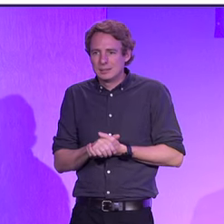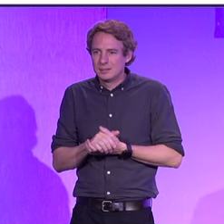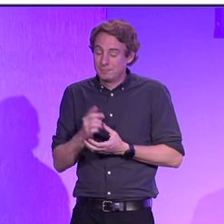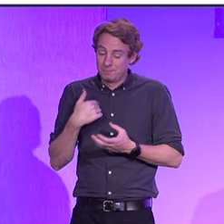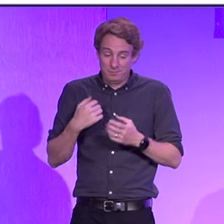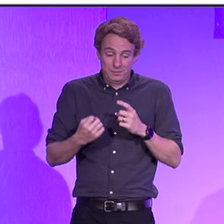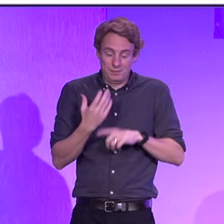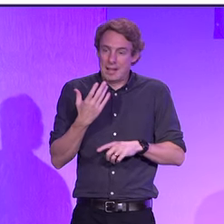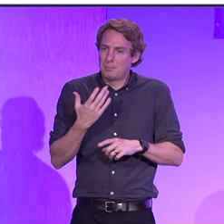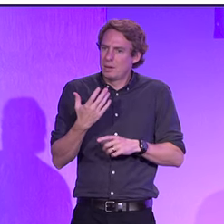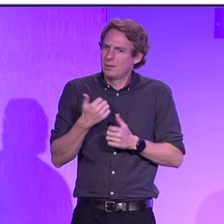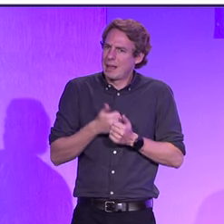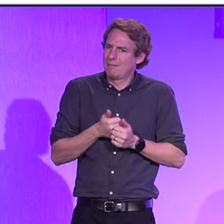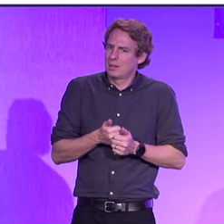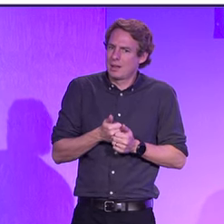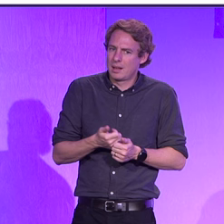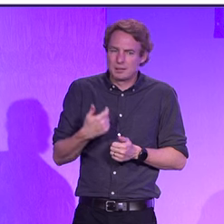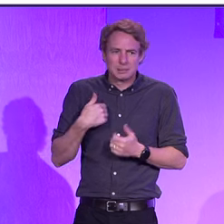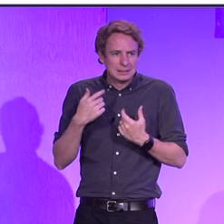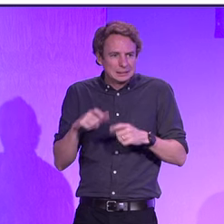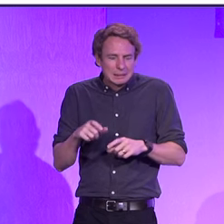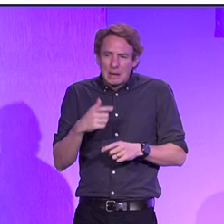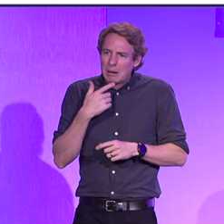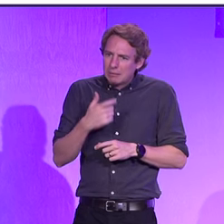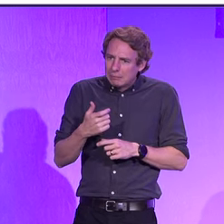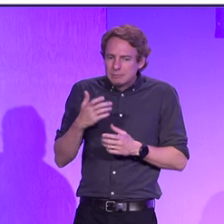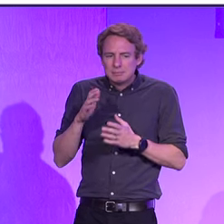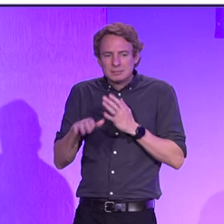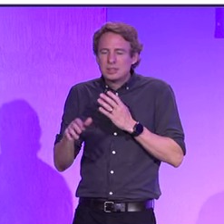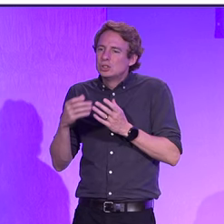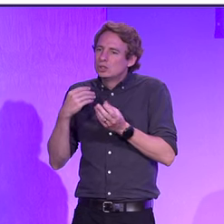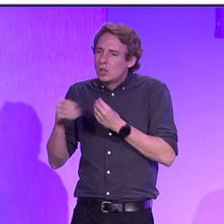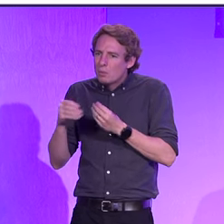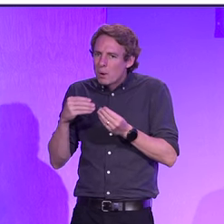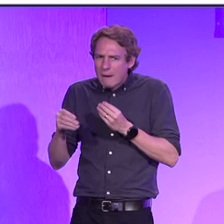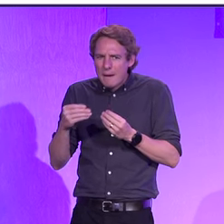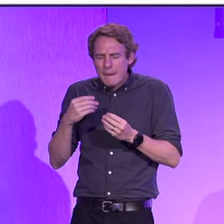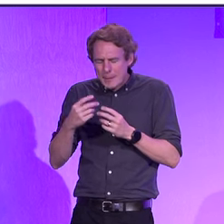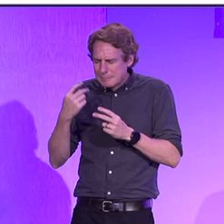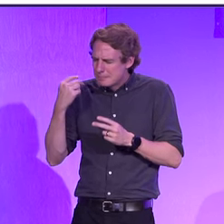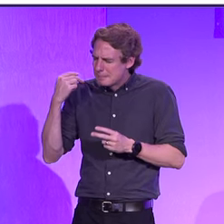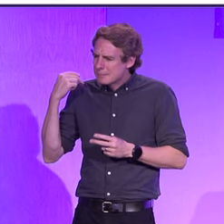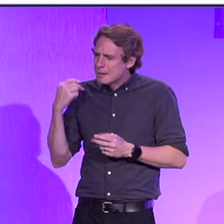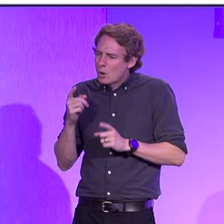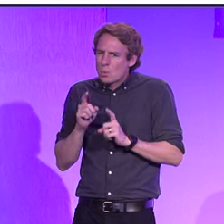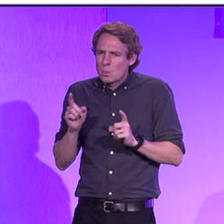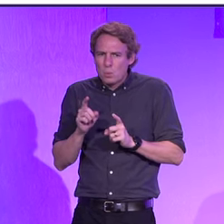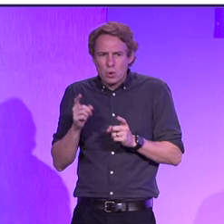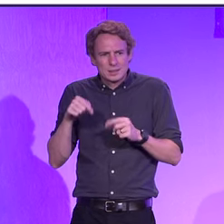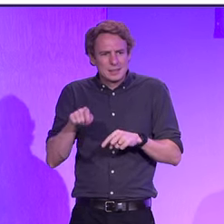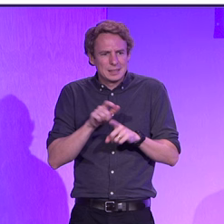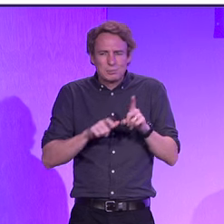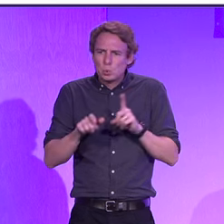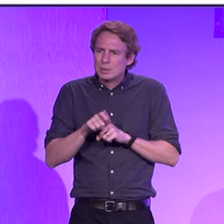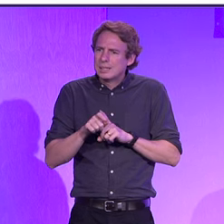developer advocate for Chef, I'm still learning about all the lore and history of this software to really get a sense of what it is in